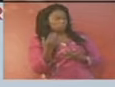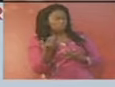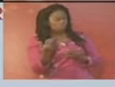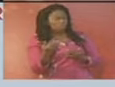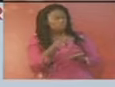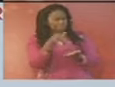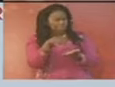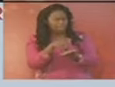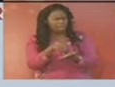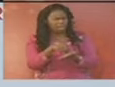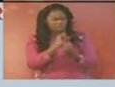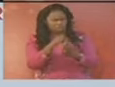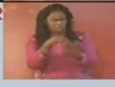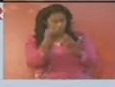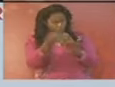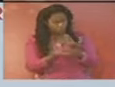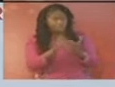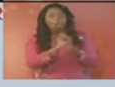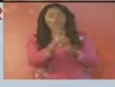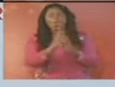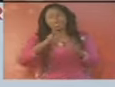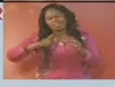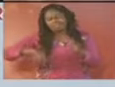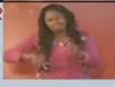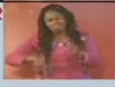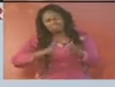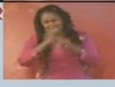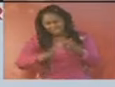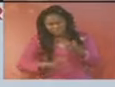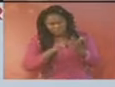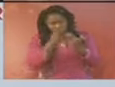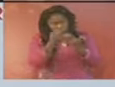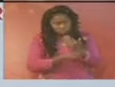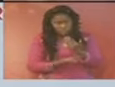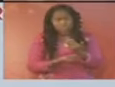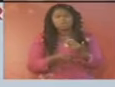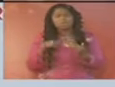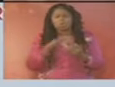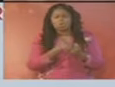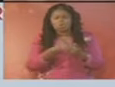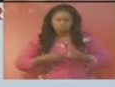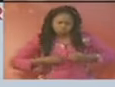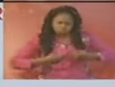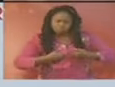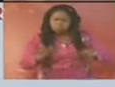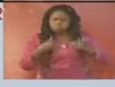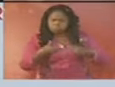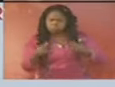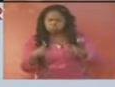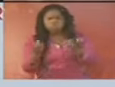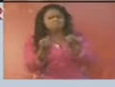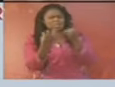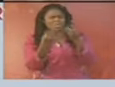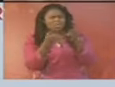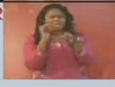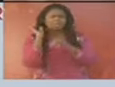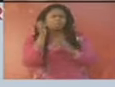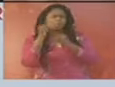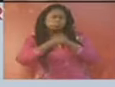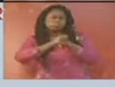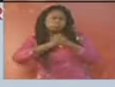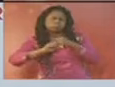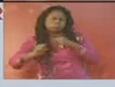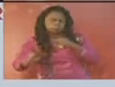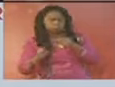or depending on when we are going to get the vaccine and then work backwards with a timetable. So I hope that answers your